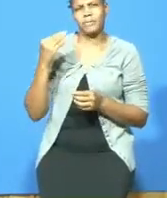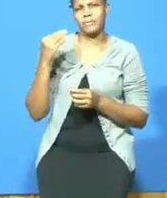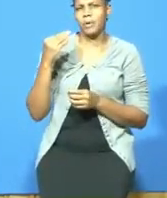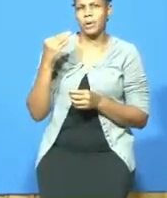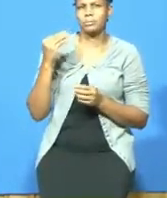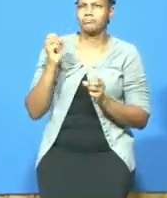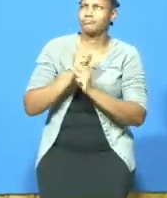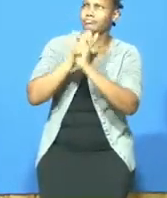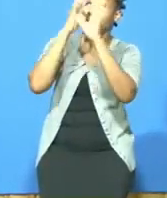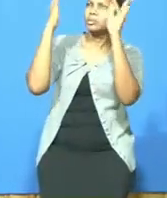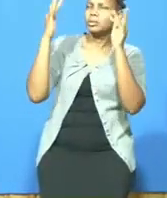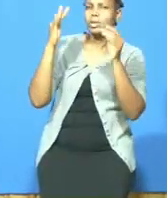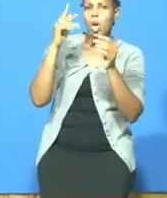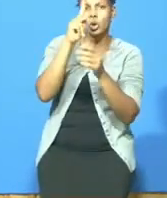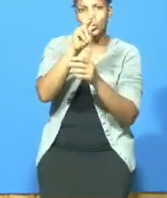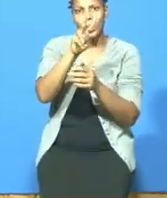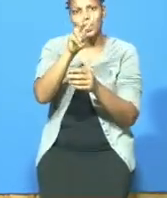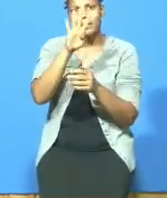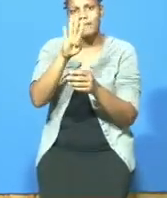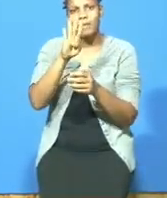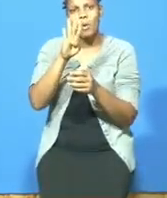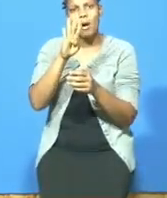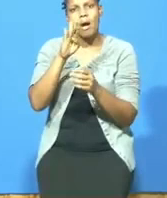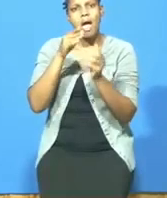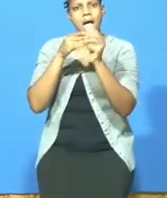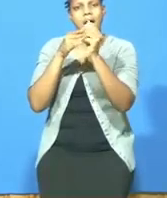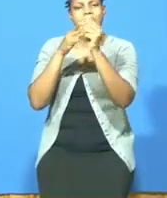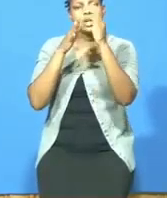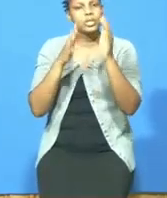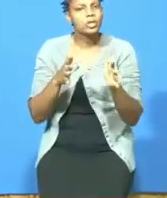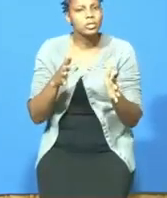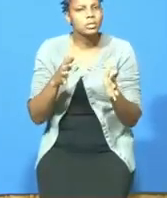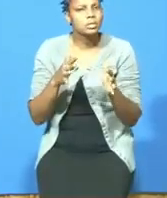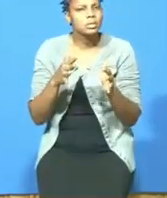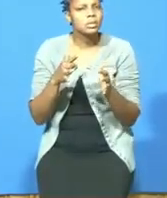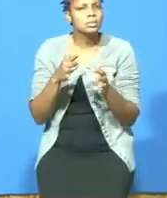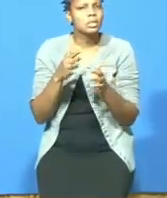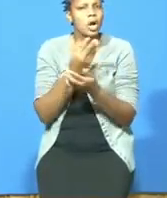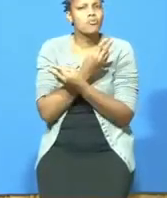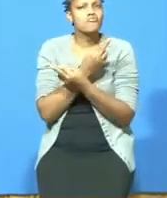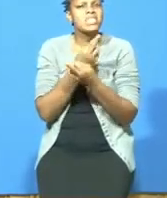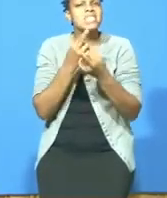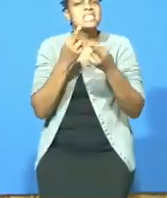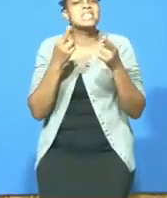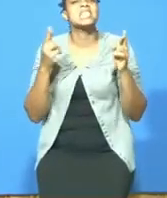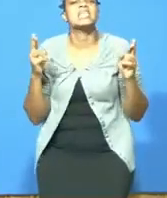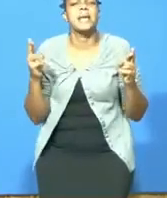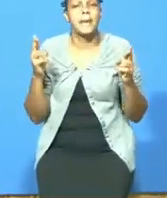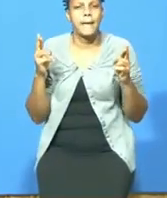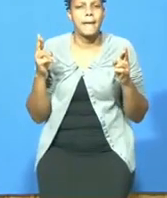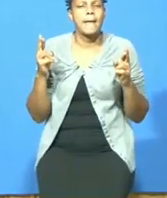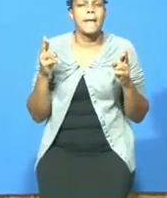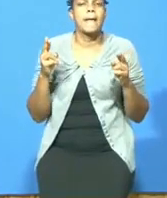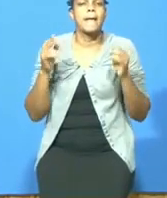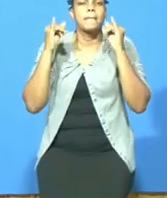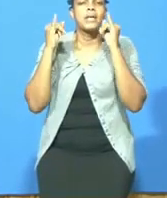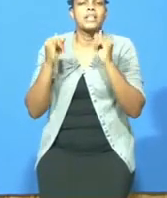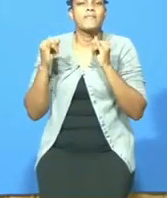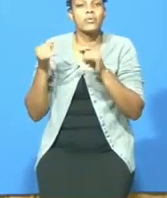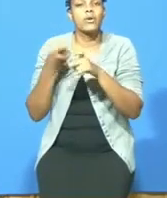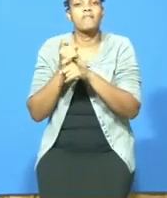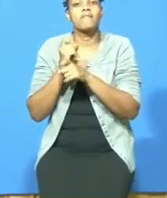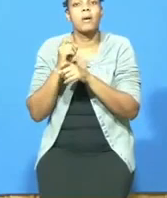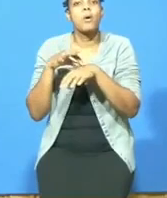as prophecy tells us, that the 24 elders are redeemed beings from the